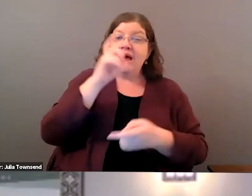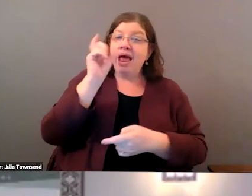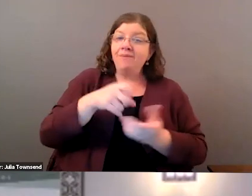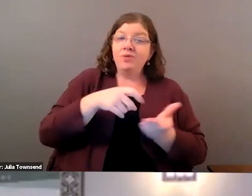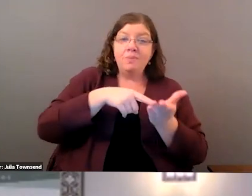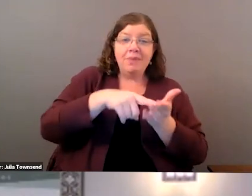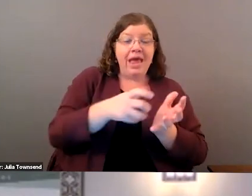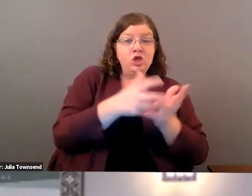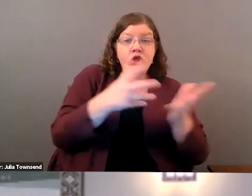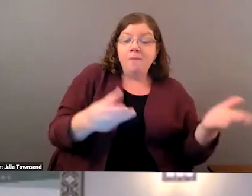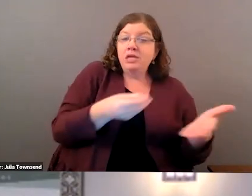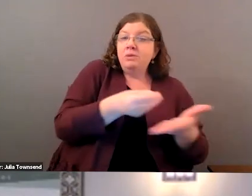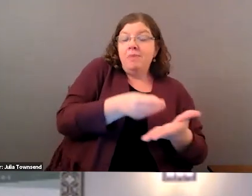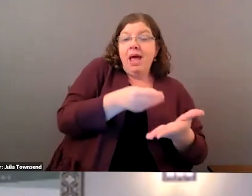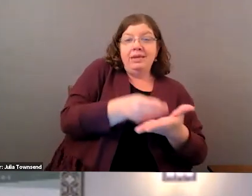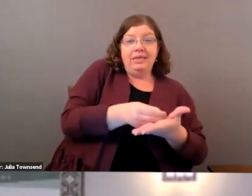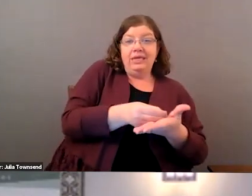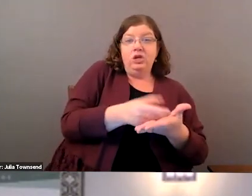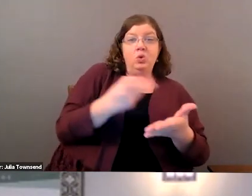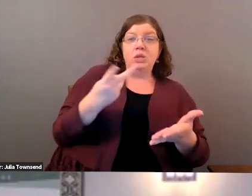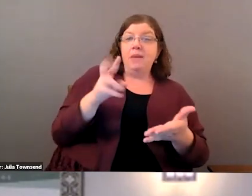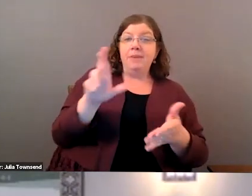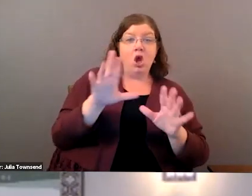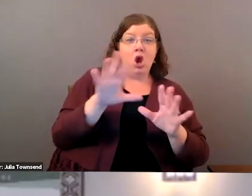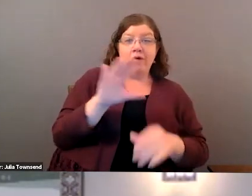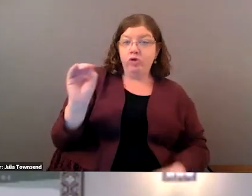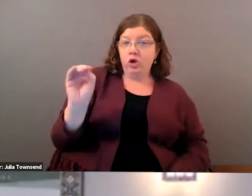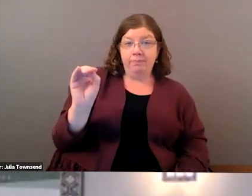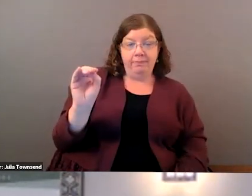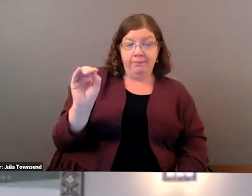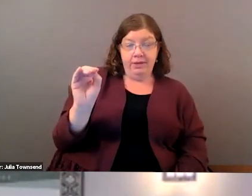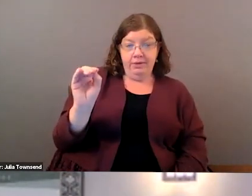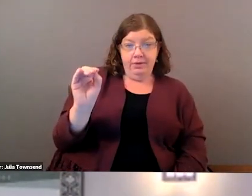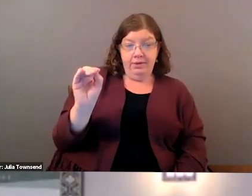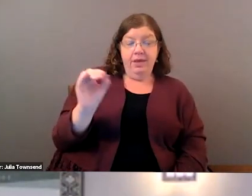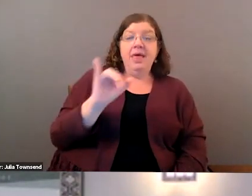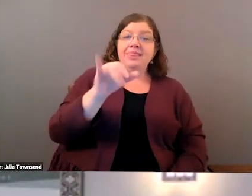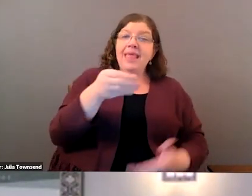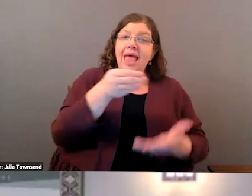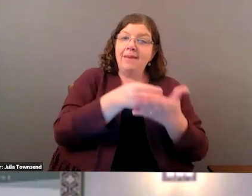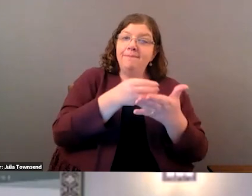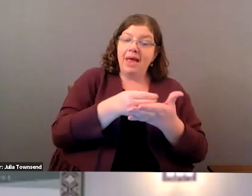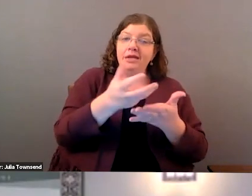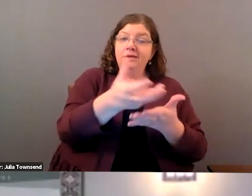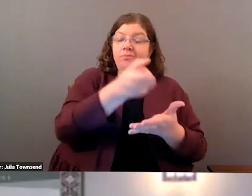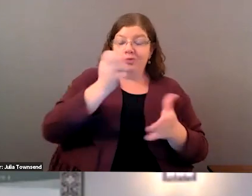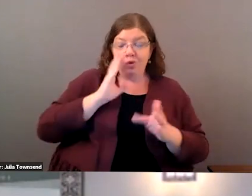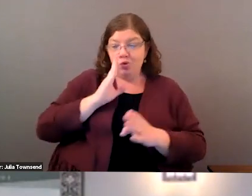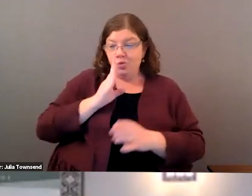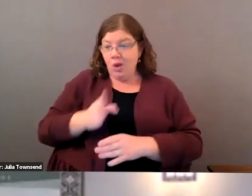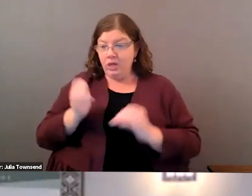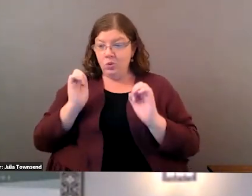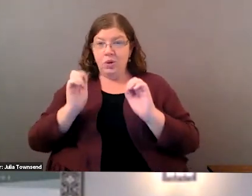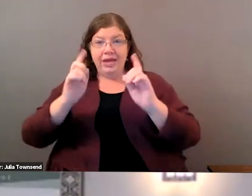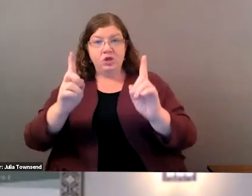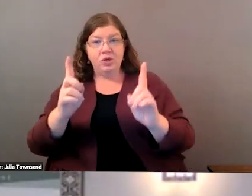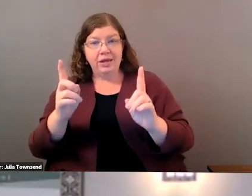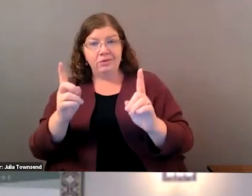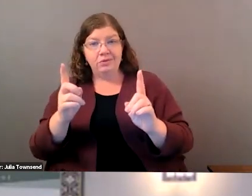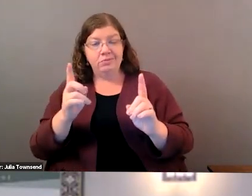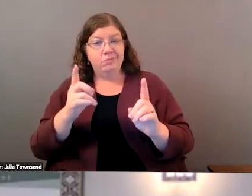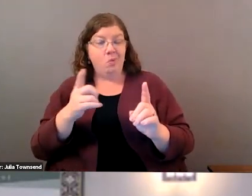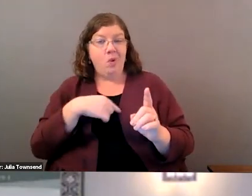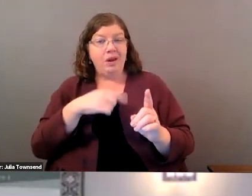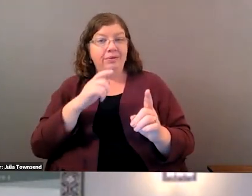much money to the PR firm. And that money could go directly to education. What a novel